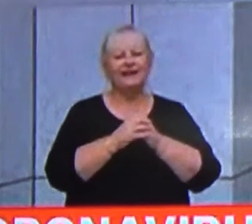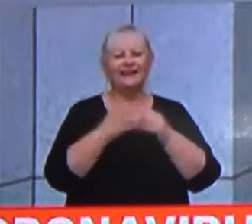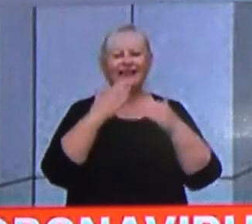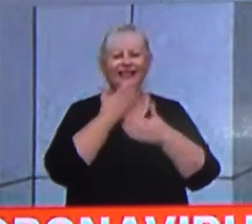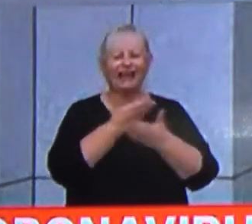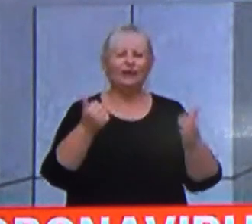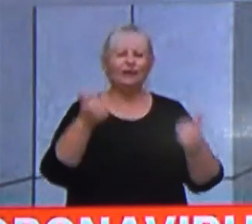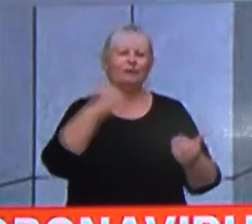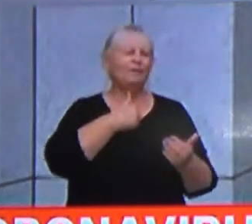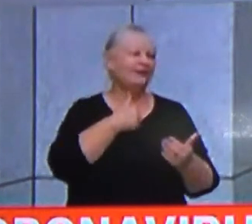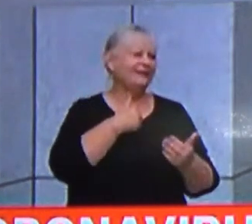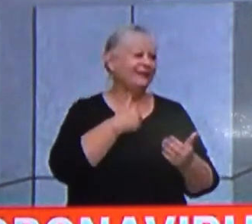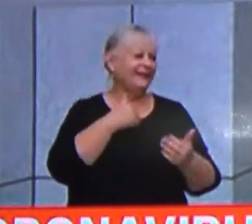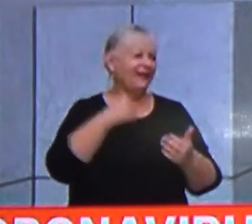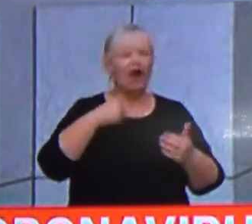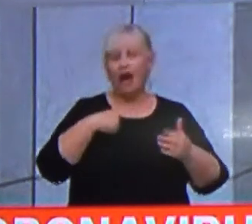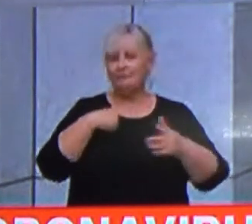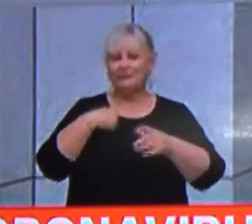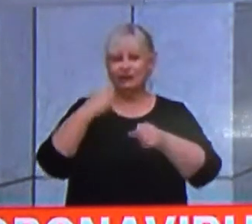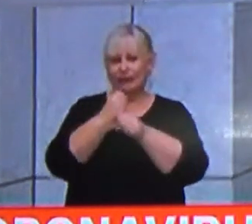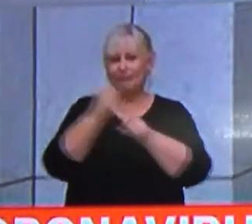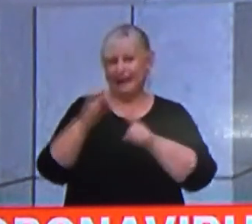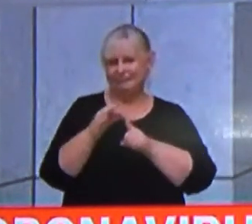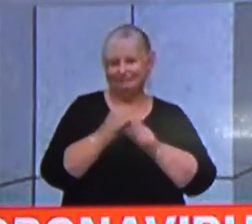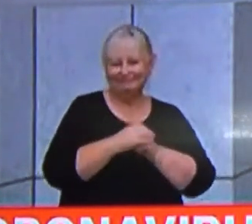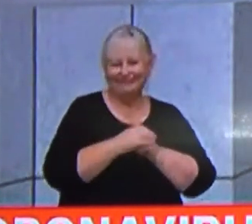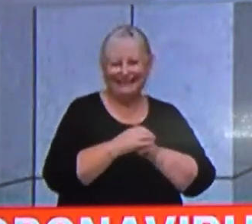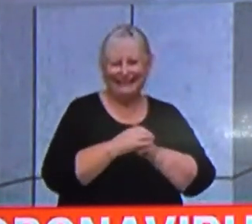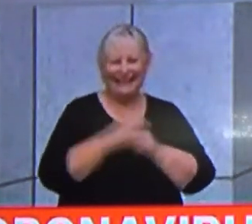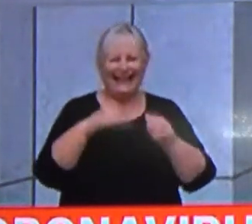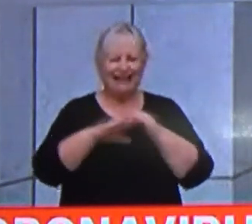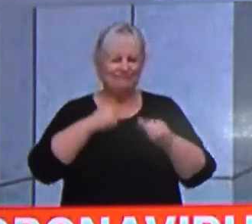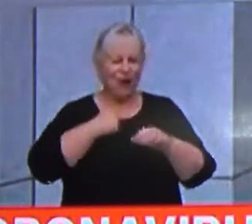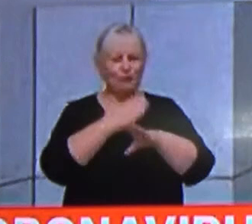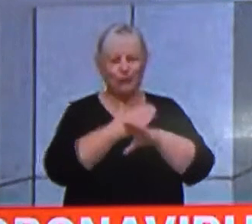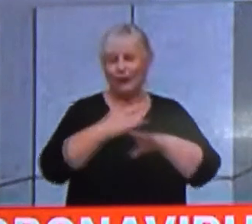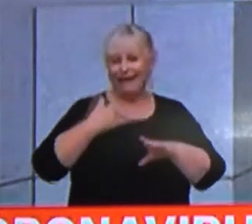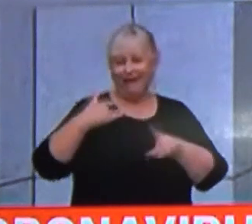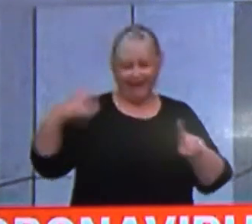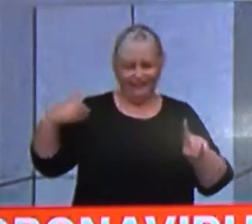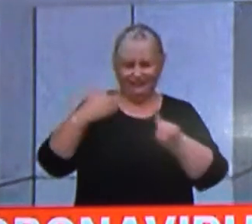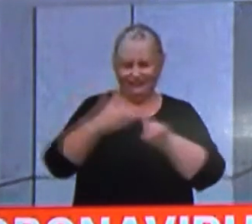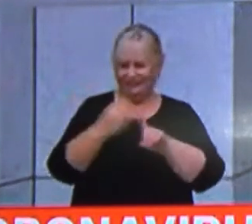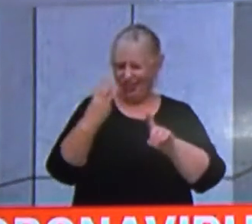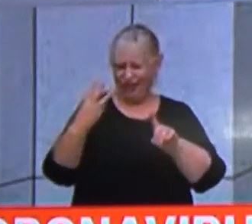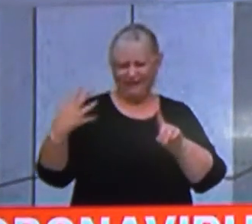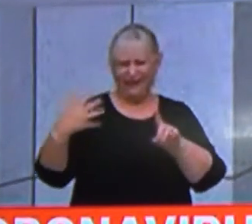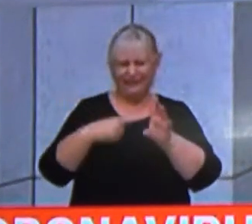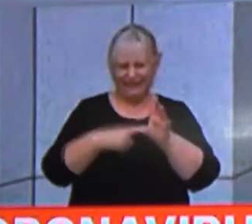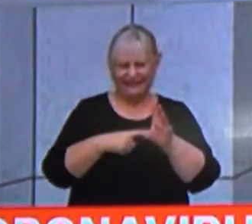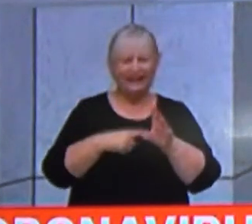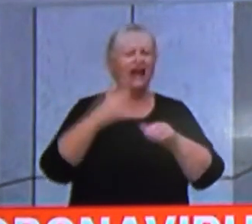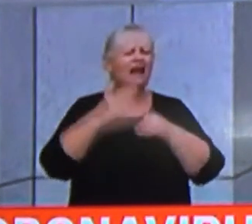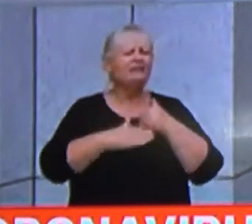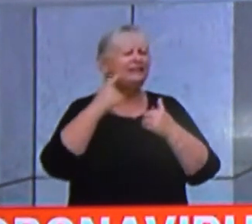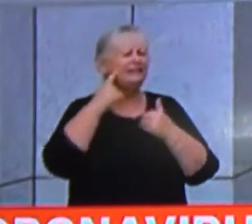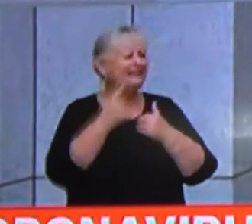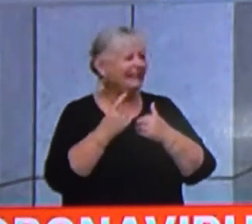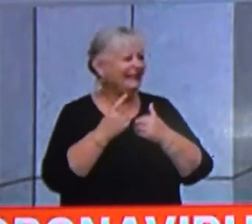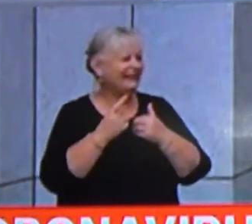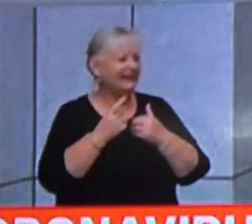mentally challenged. And at that point, I'd like to stop and just remember so many Australians who have recently been through the scourges of our drought